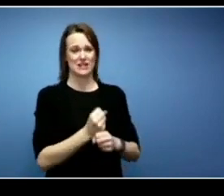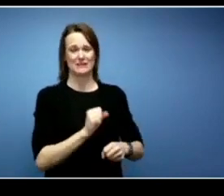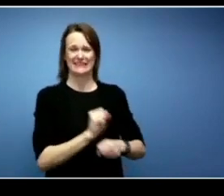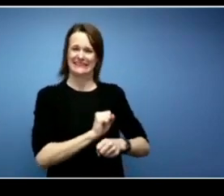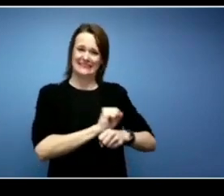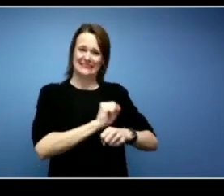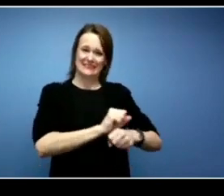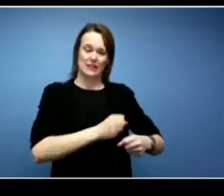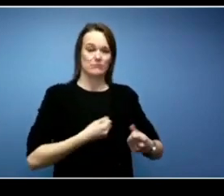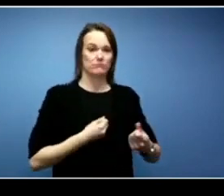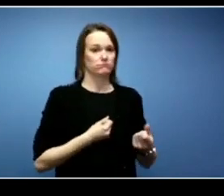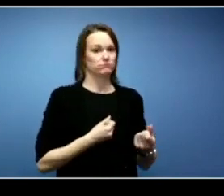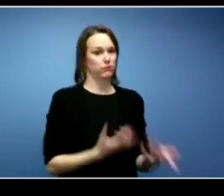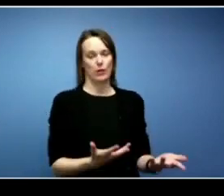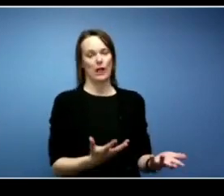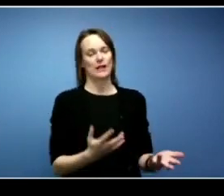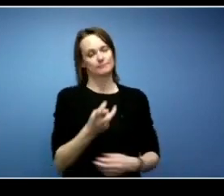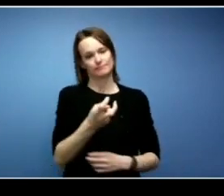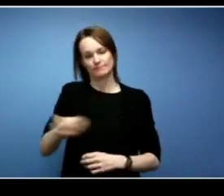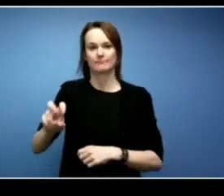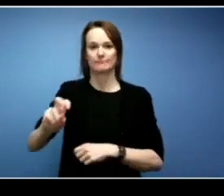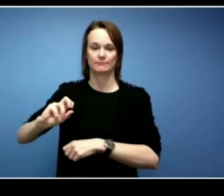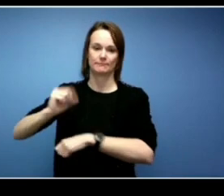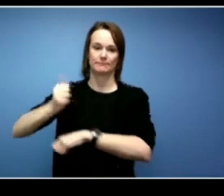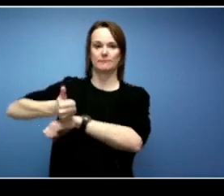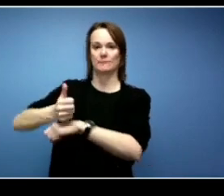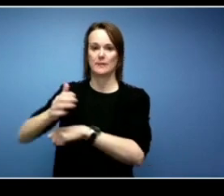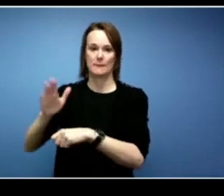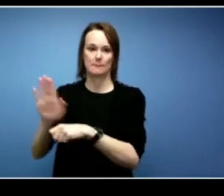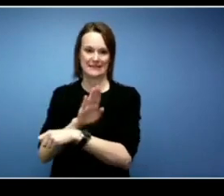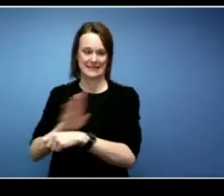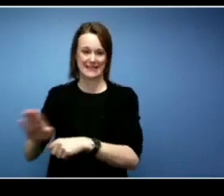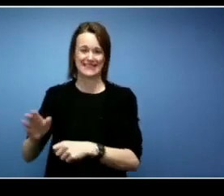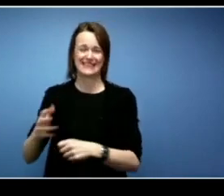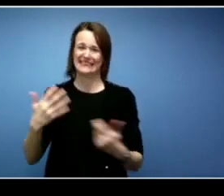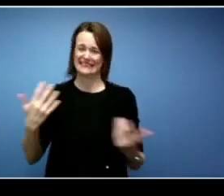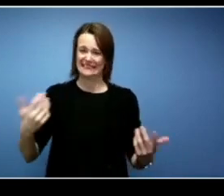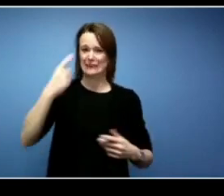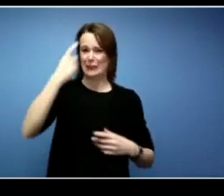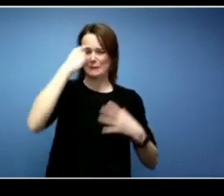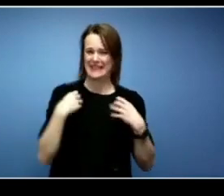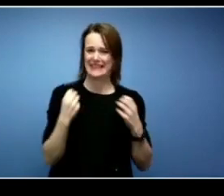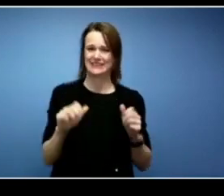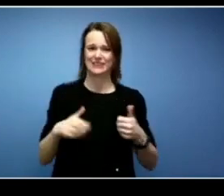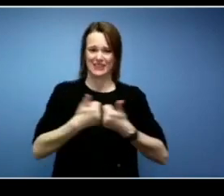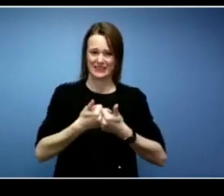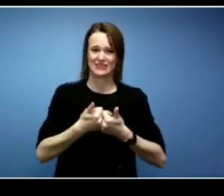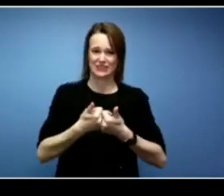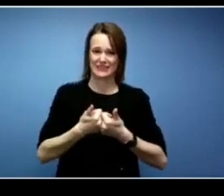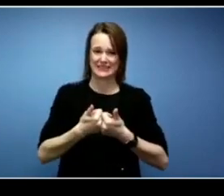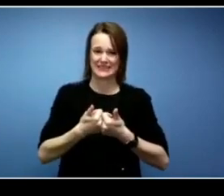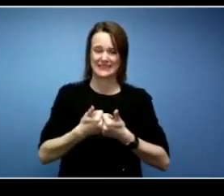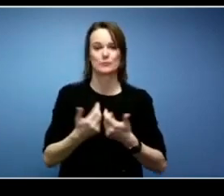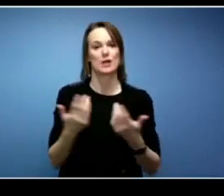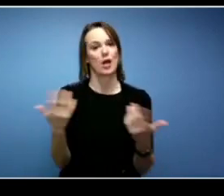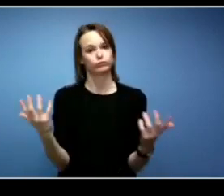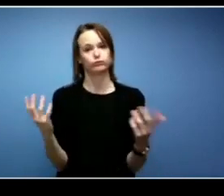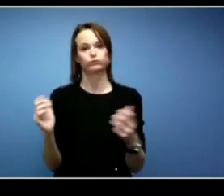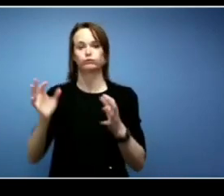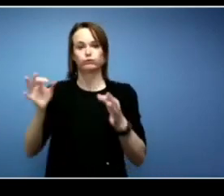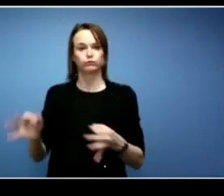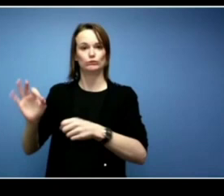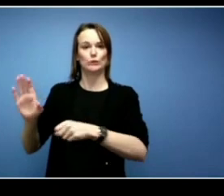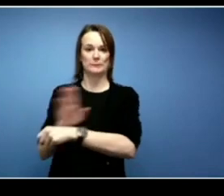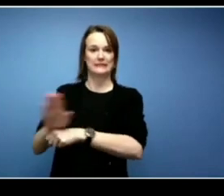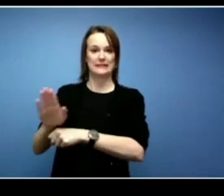experience, coupled with significant mental health challenges, have brought me onto this entrepreneur path. And I must also say that I